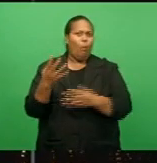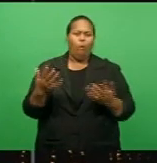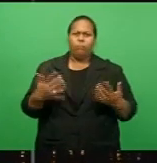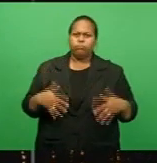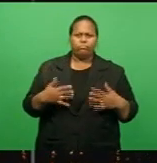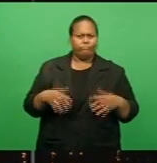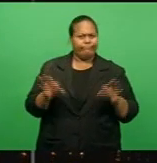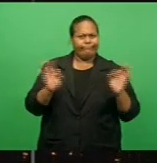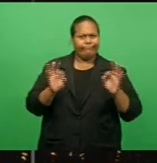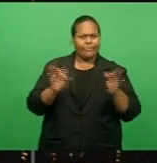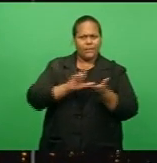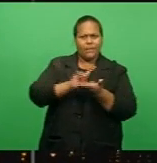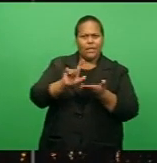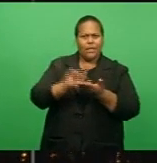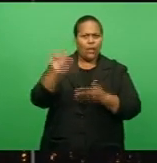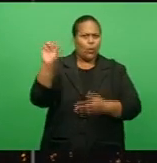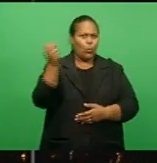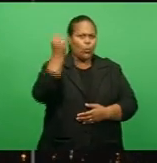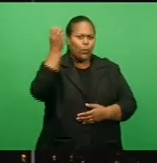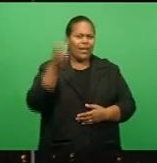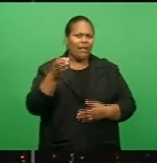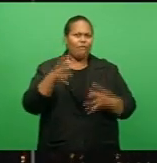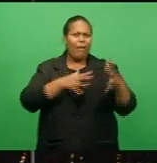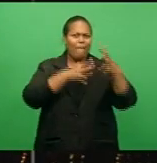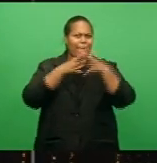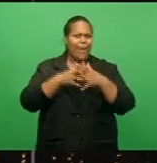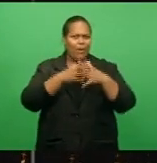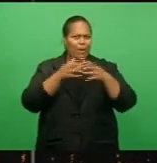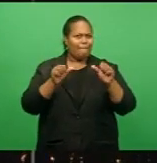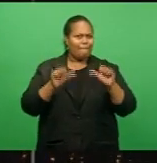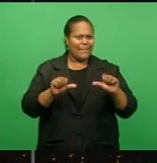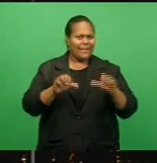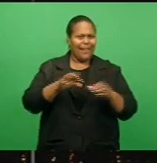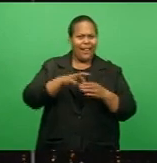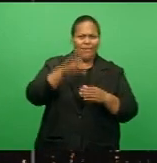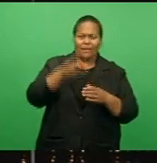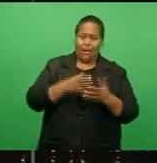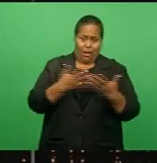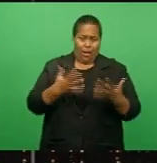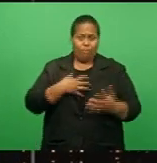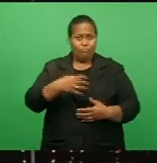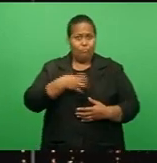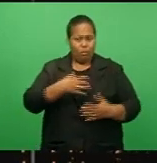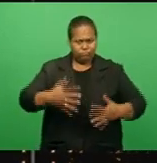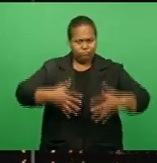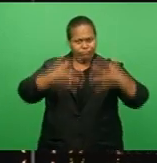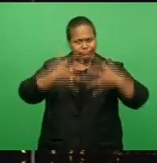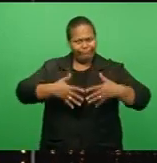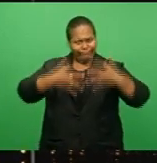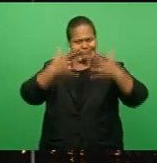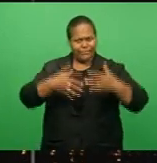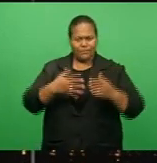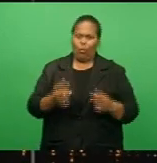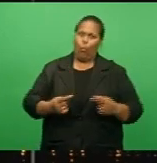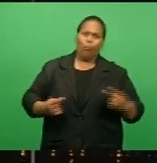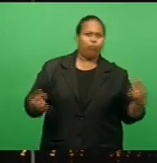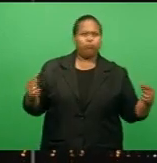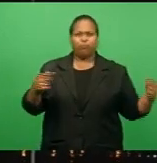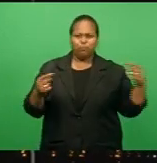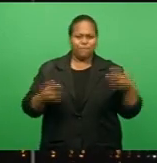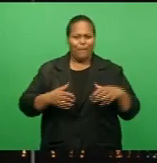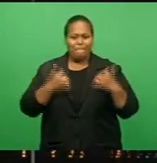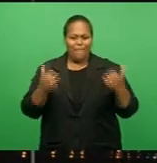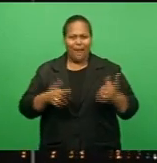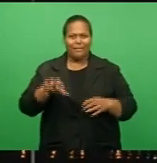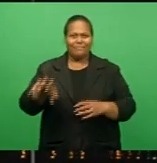US presidential election, with these re-election chances fading as more votes are counted in a handful of battleground states. President